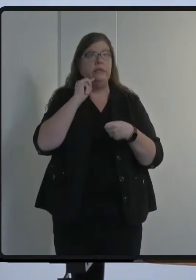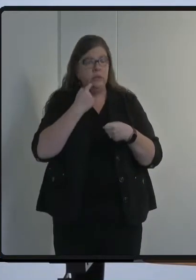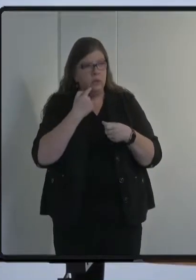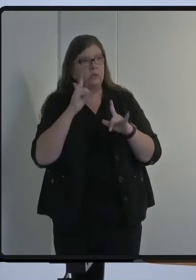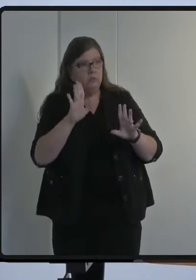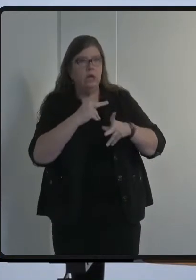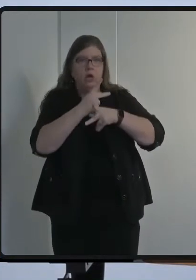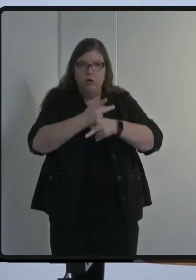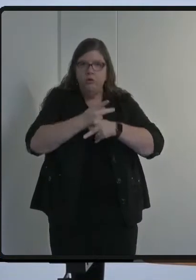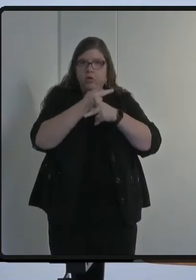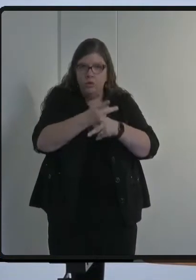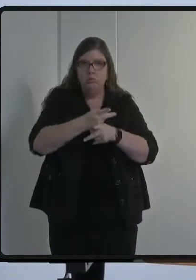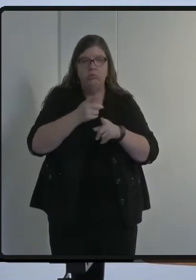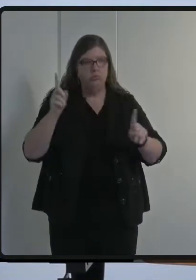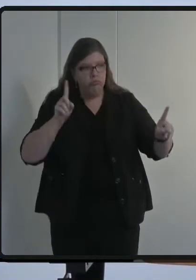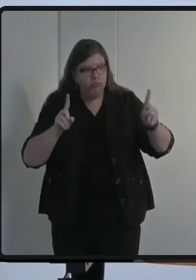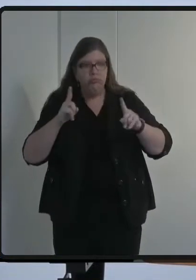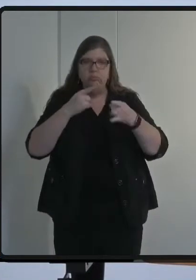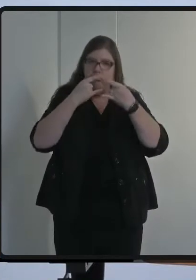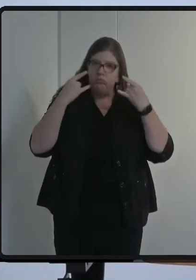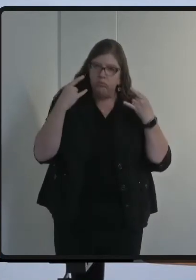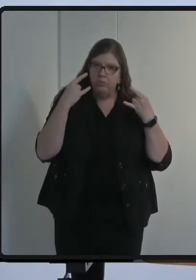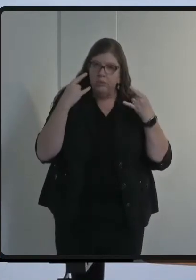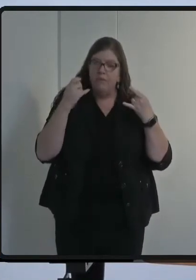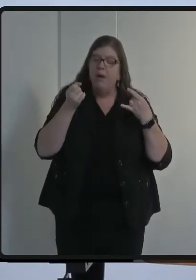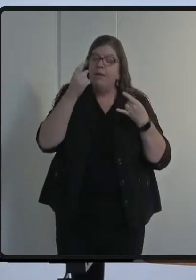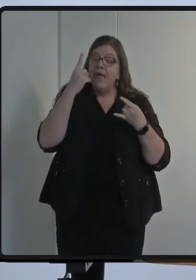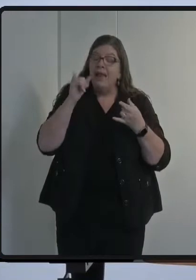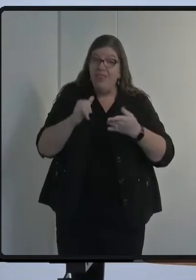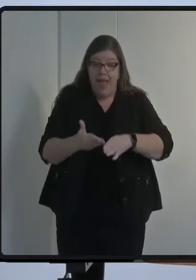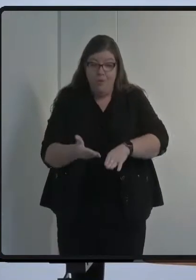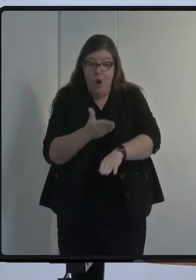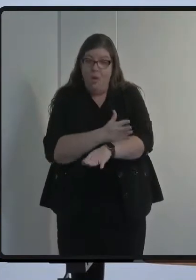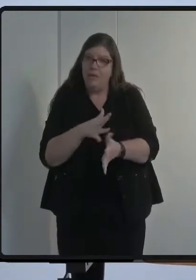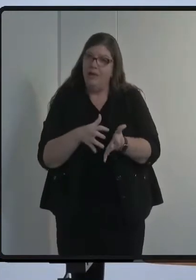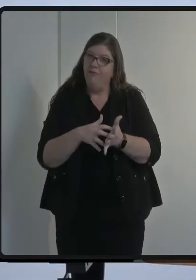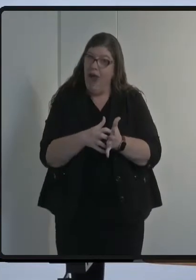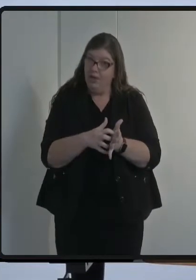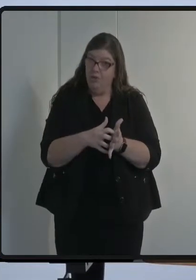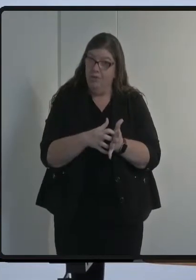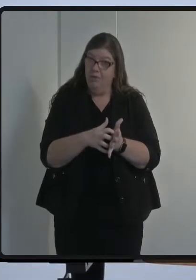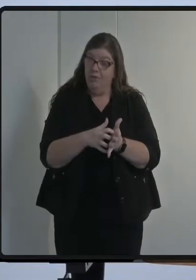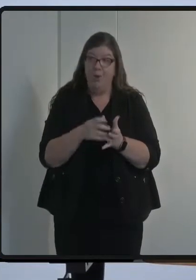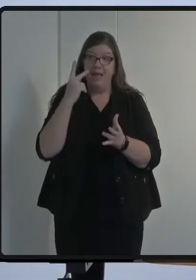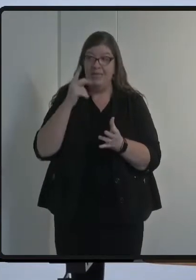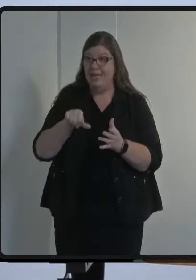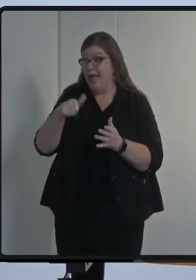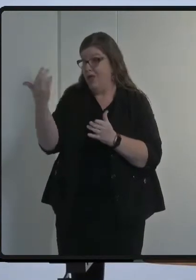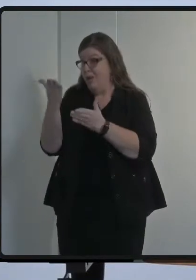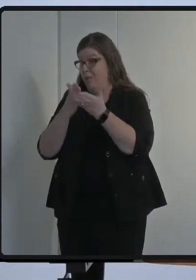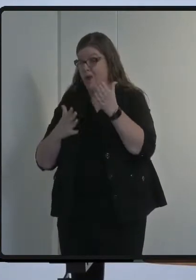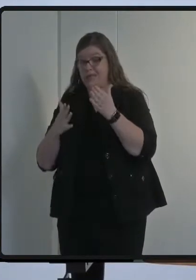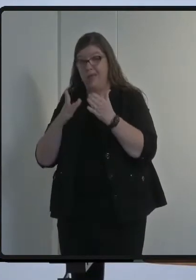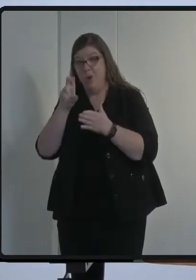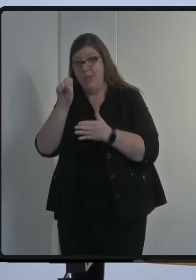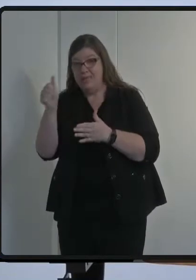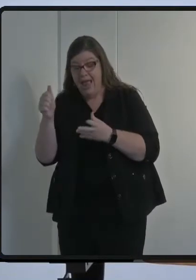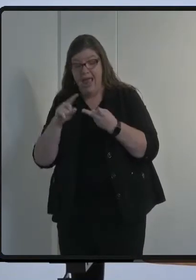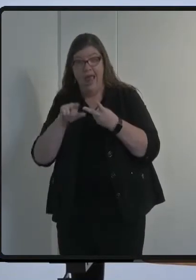seriously. This progress is very fragile, however. As we can see from other parts of the United States and countries around the